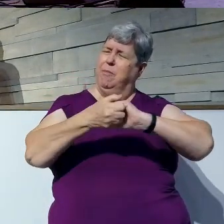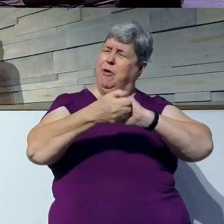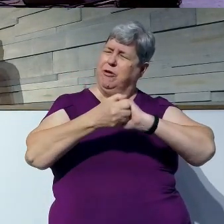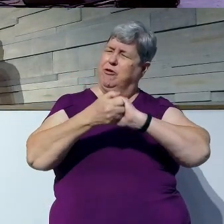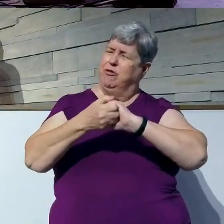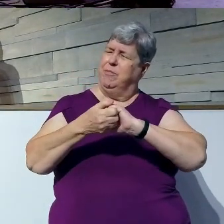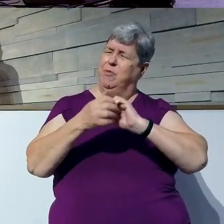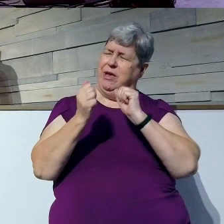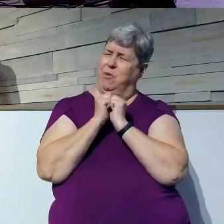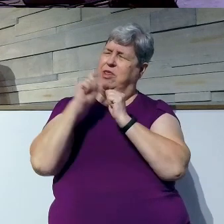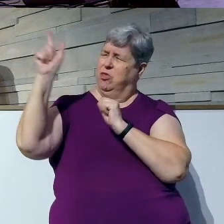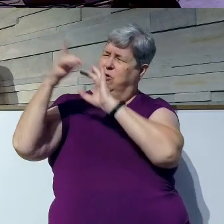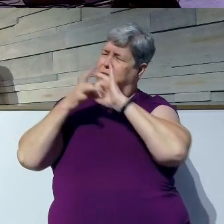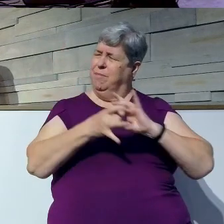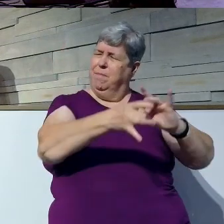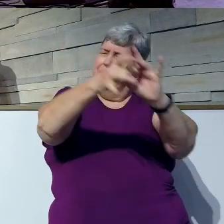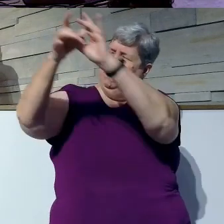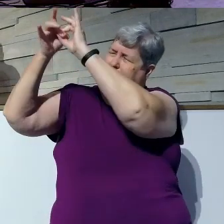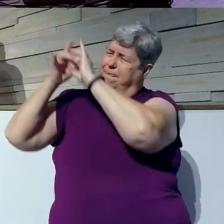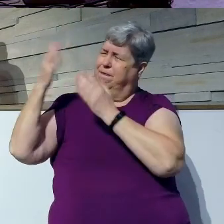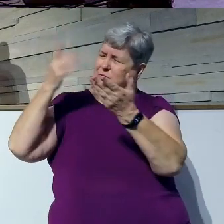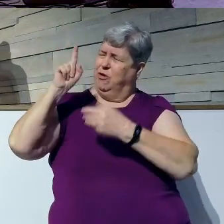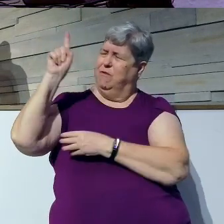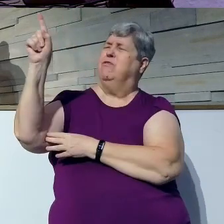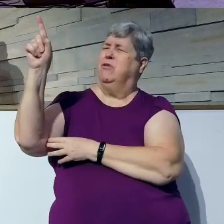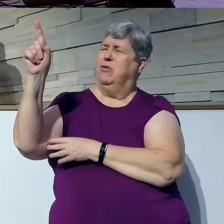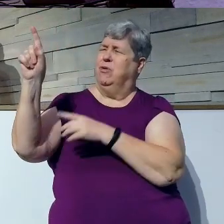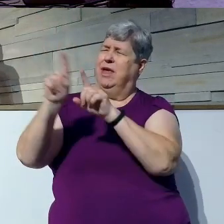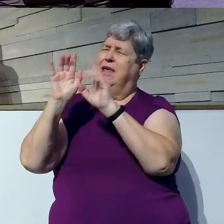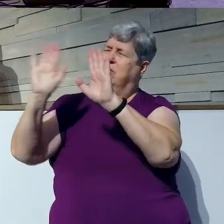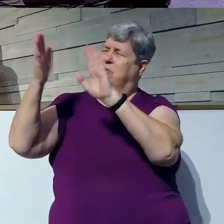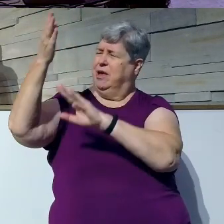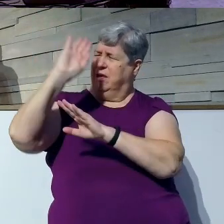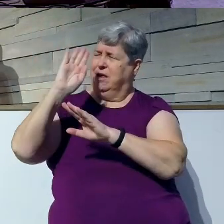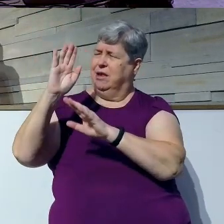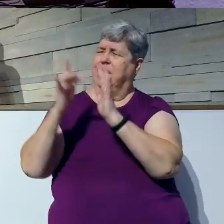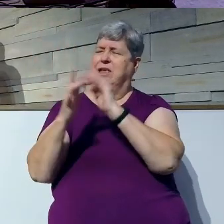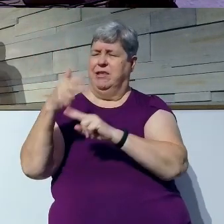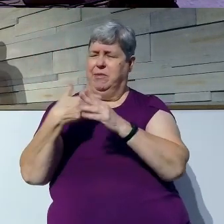you to serve you as our great God. In Jesus' name, amen.